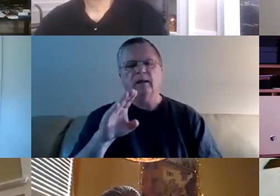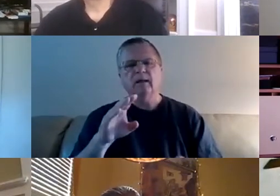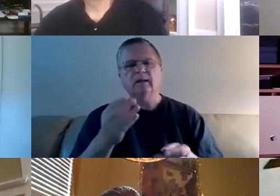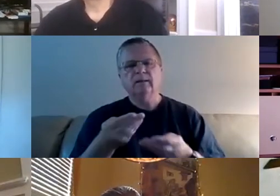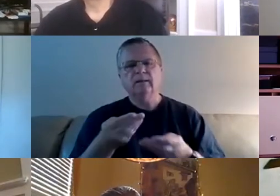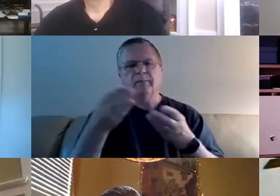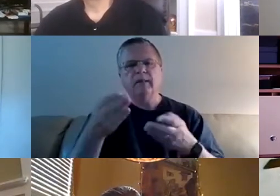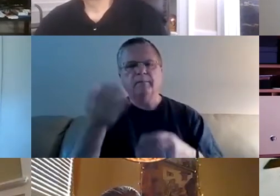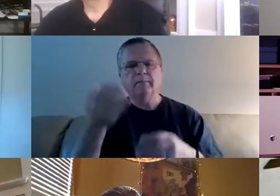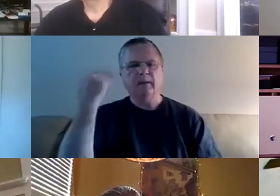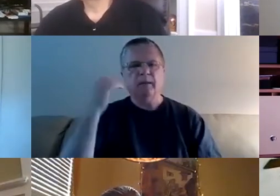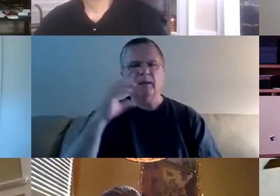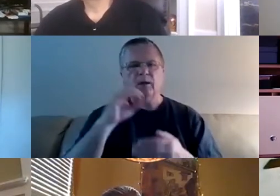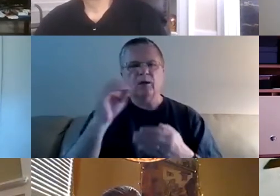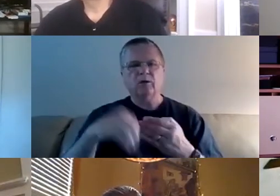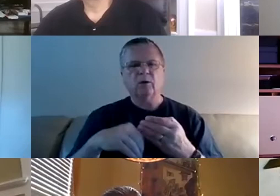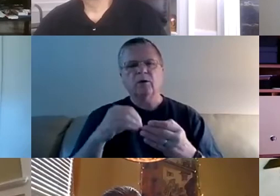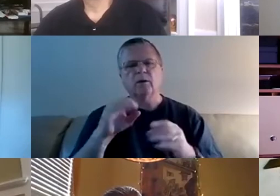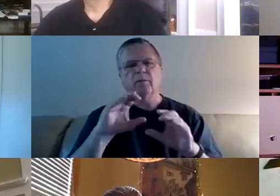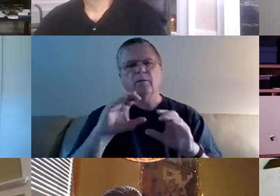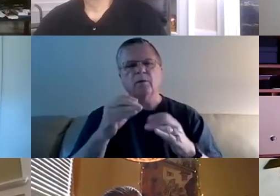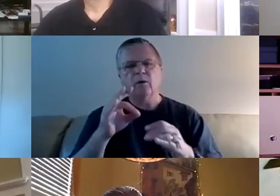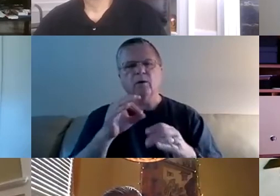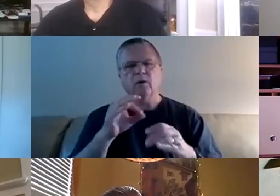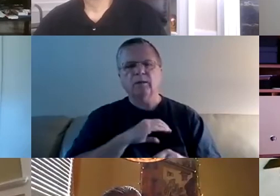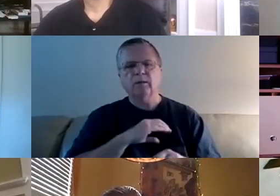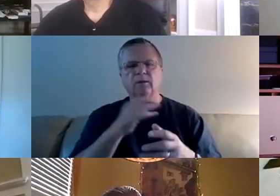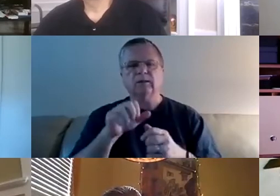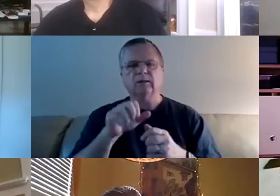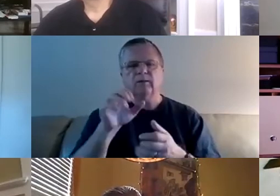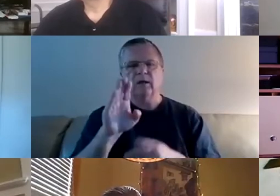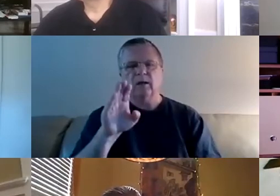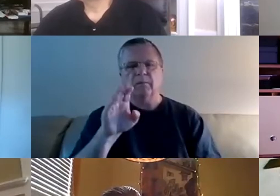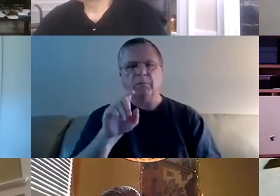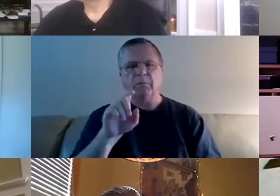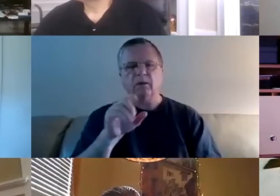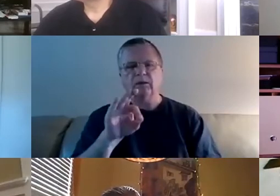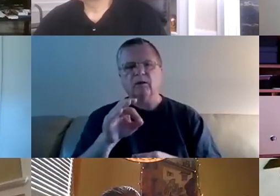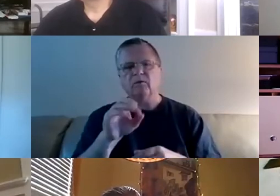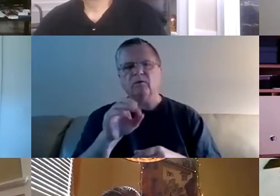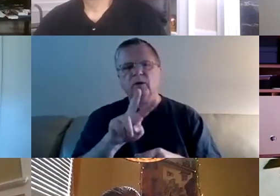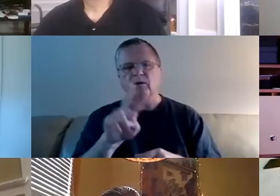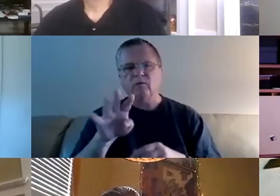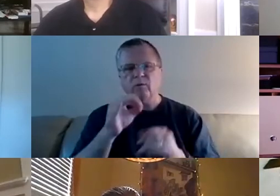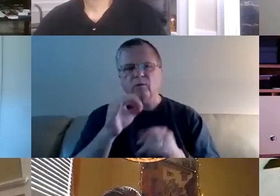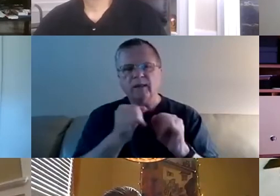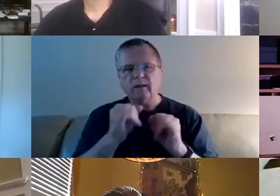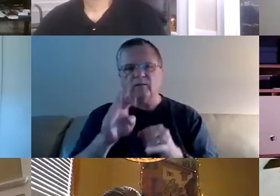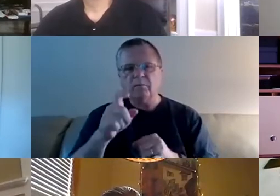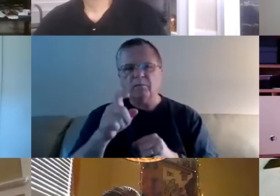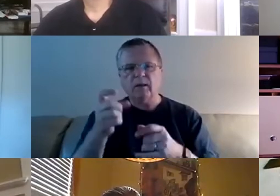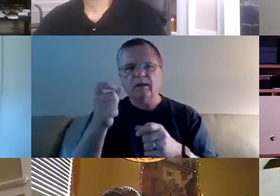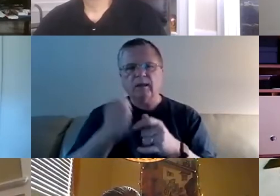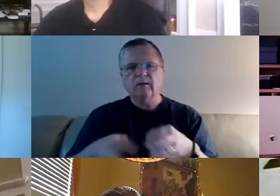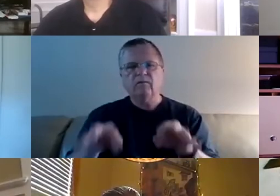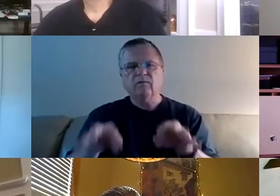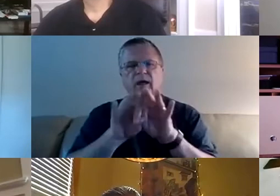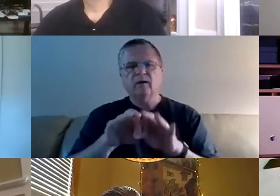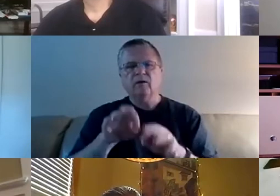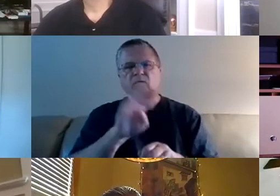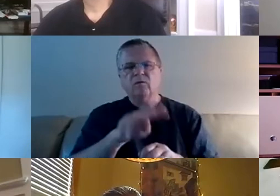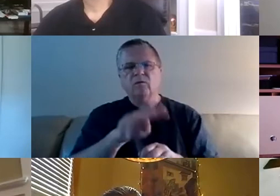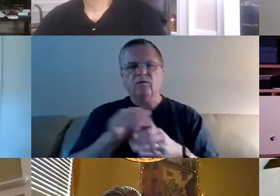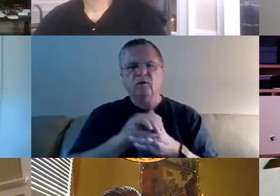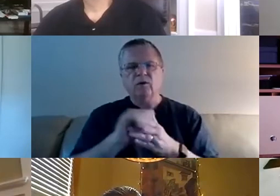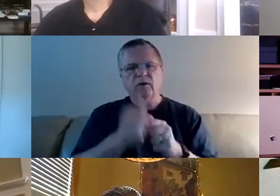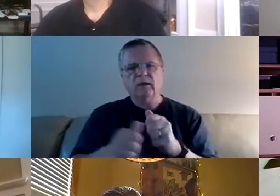October, the Bureau of Police received a box of 24 individual boxes, each valued at $44, with a